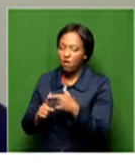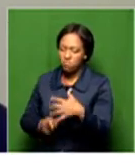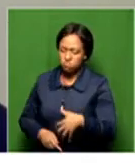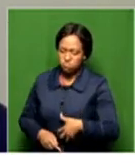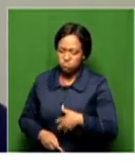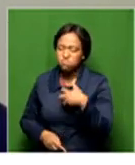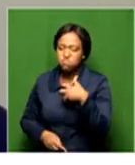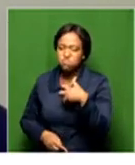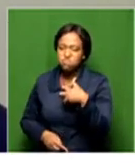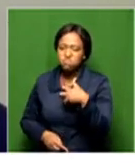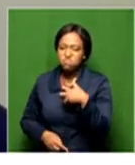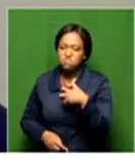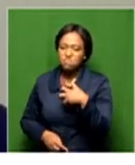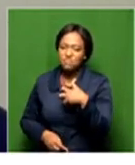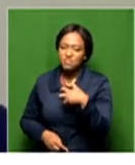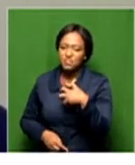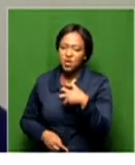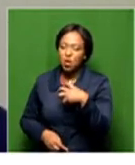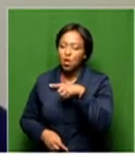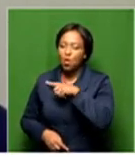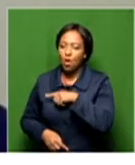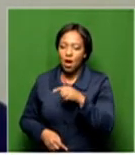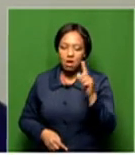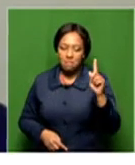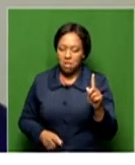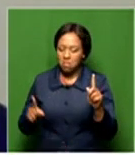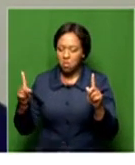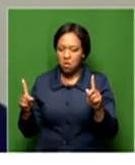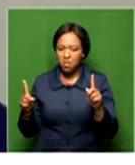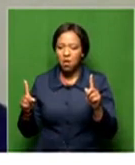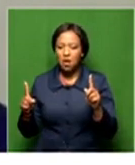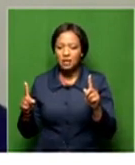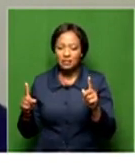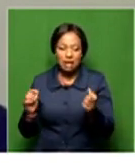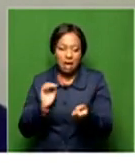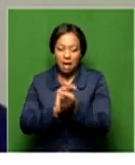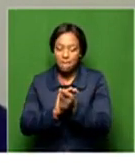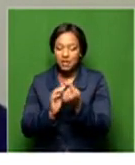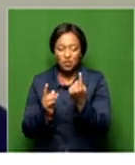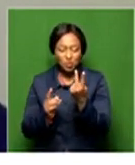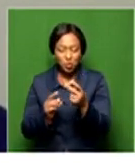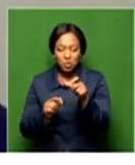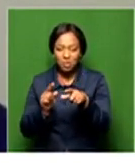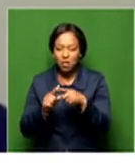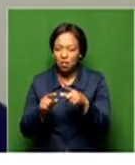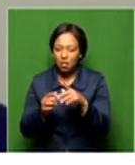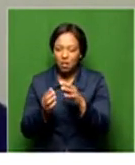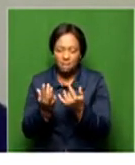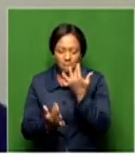that resulted into two people burning and becoming the